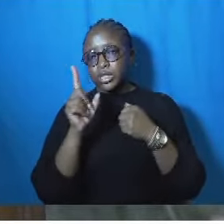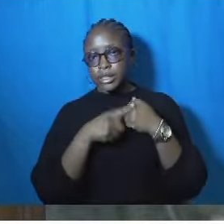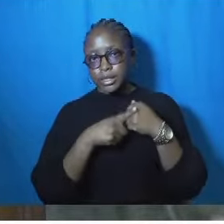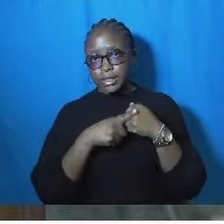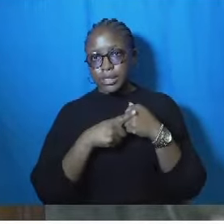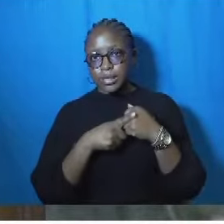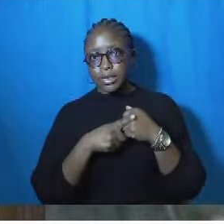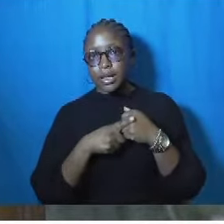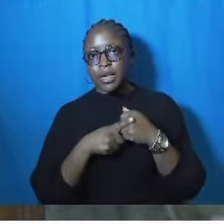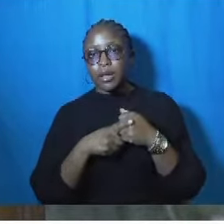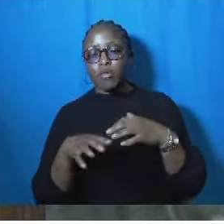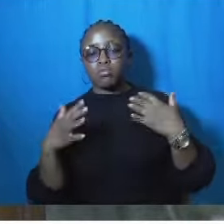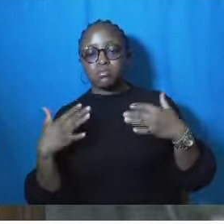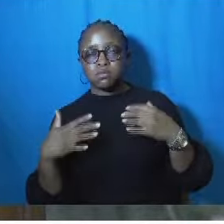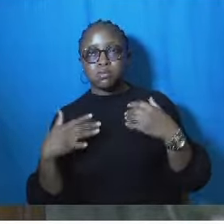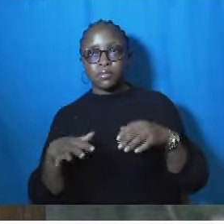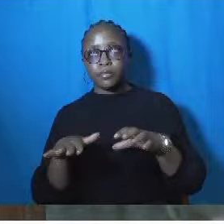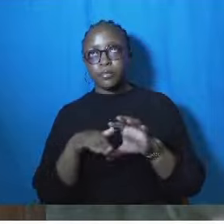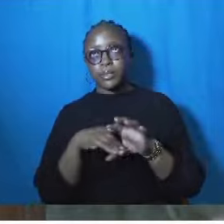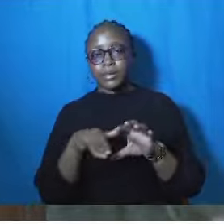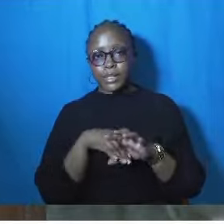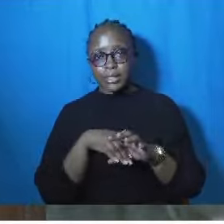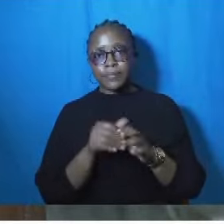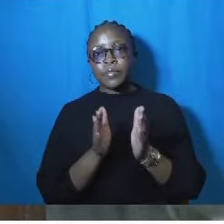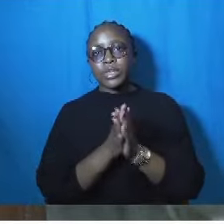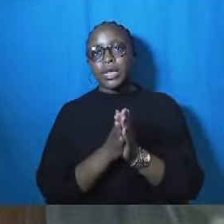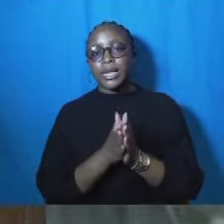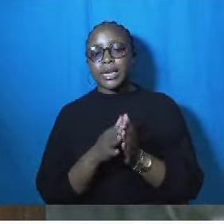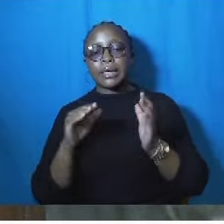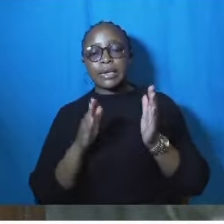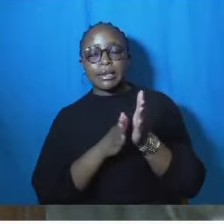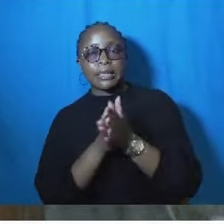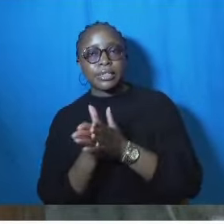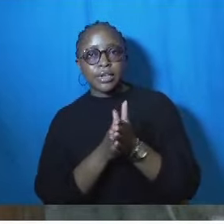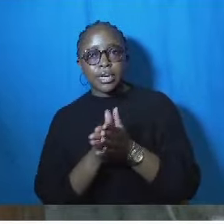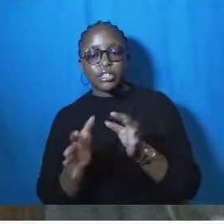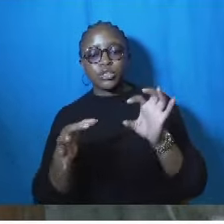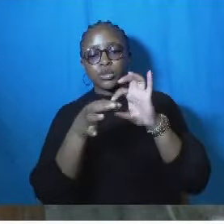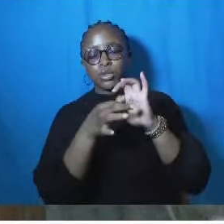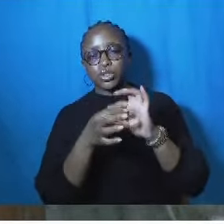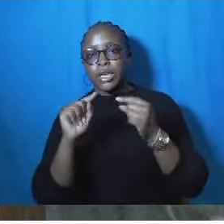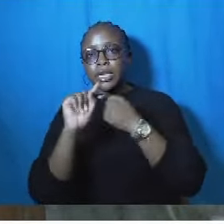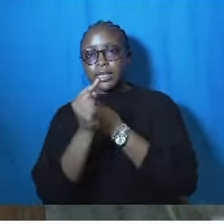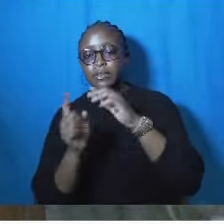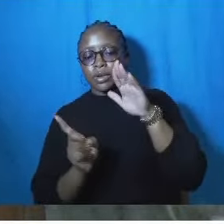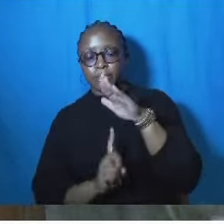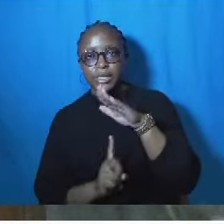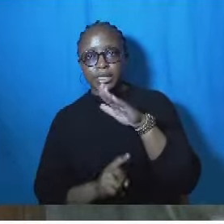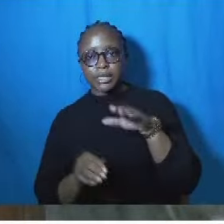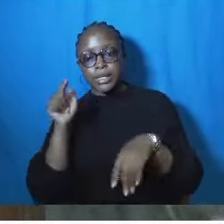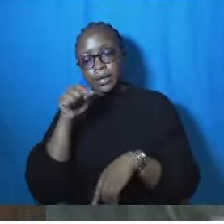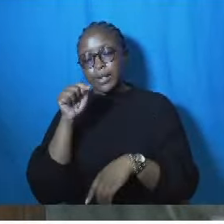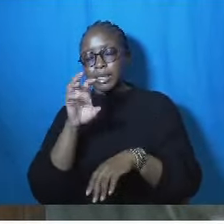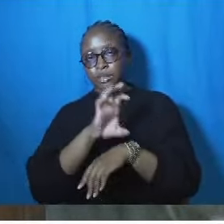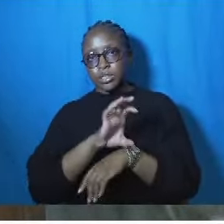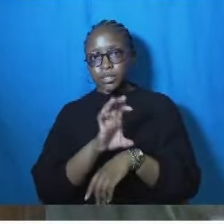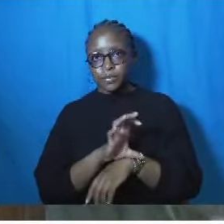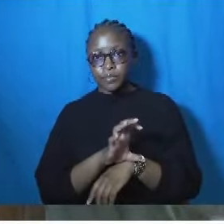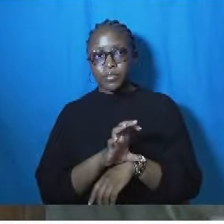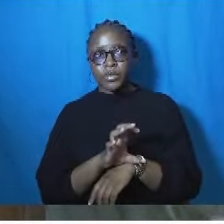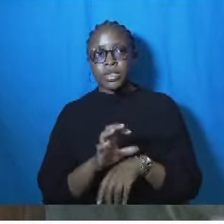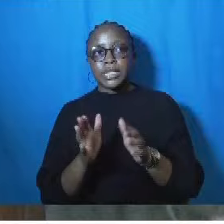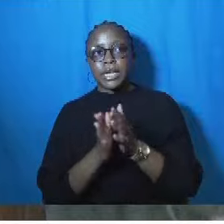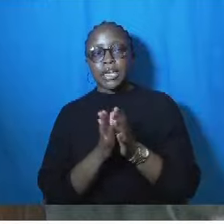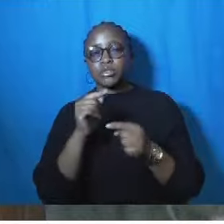welcome them to join different ministries in this cathedral and continue to spur and fan the flame of